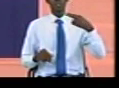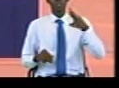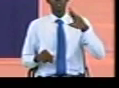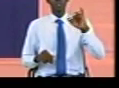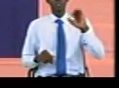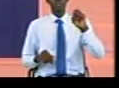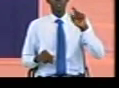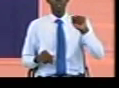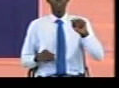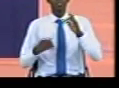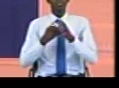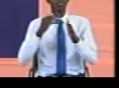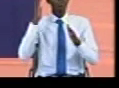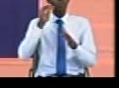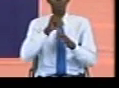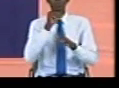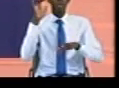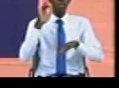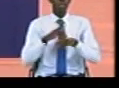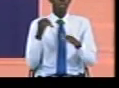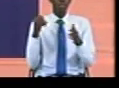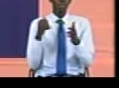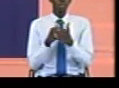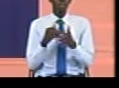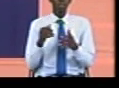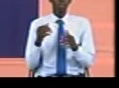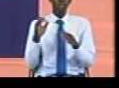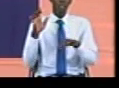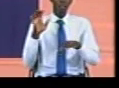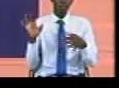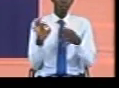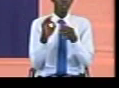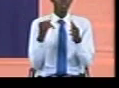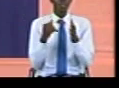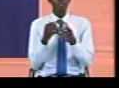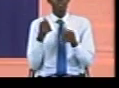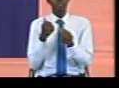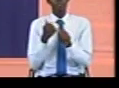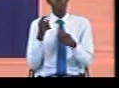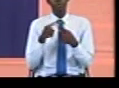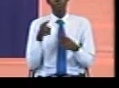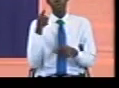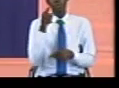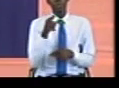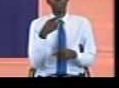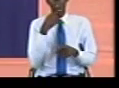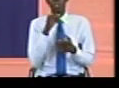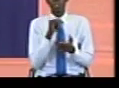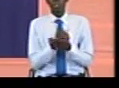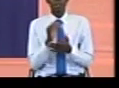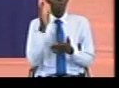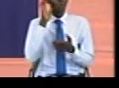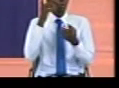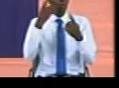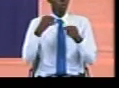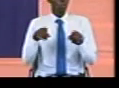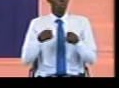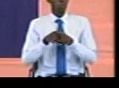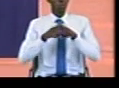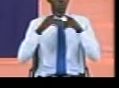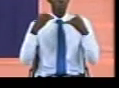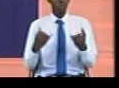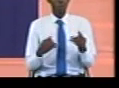It will not attach itself unto you. It says, whereof ye have heard that it shall come, and even now